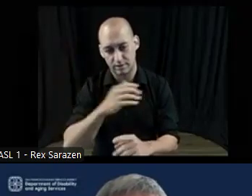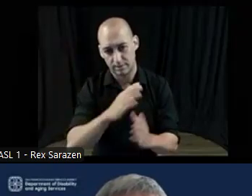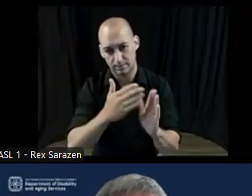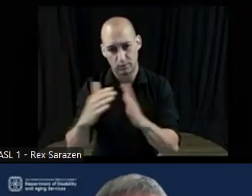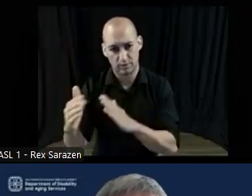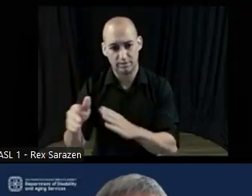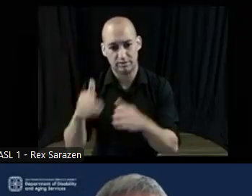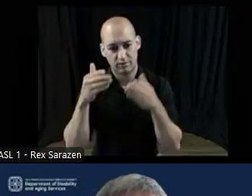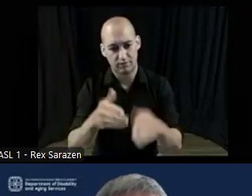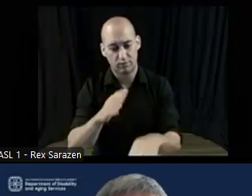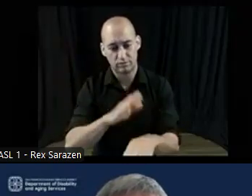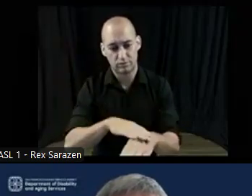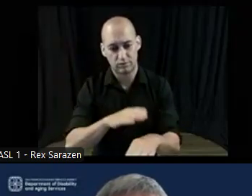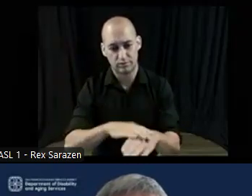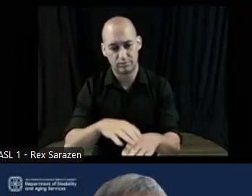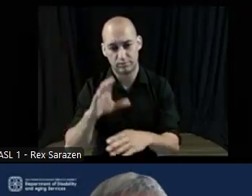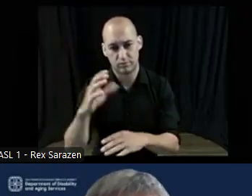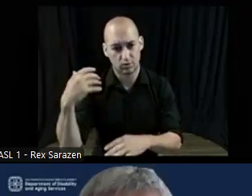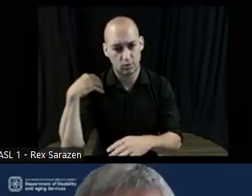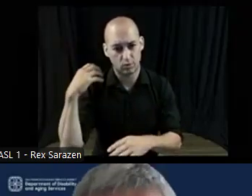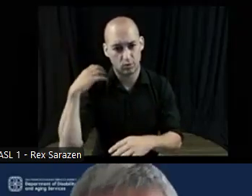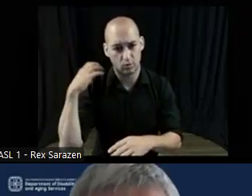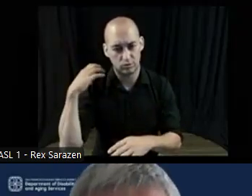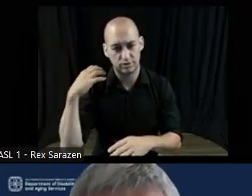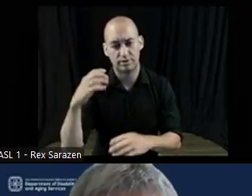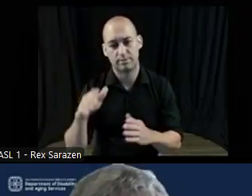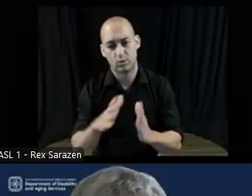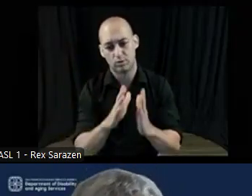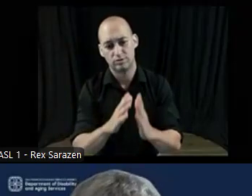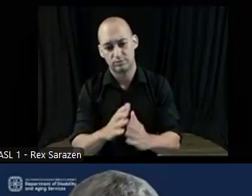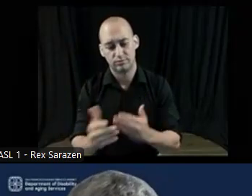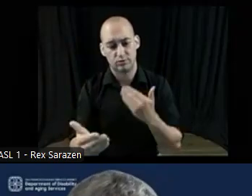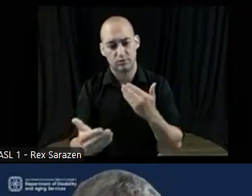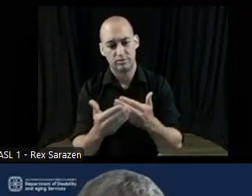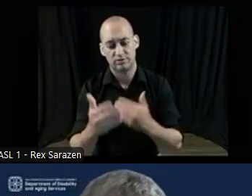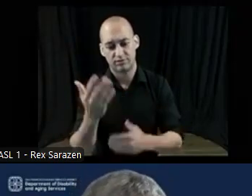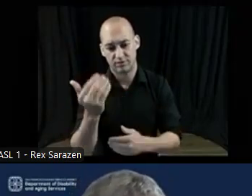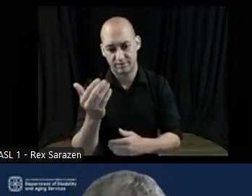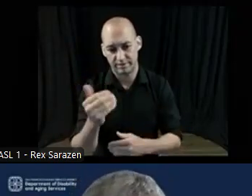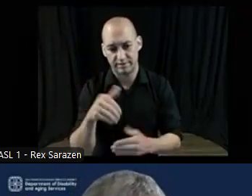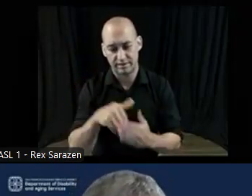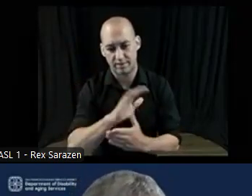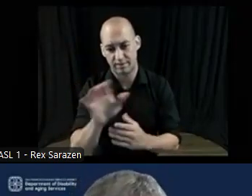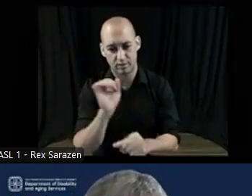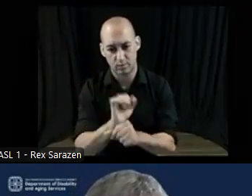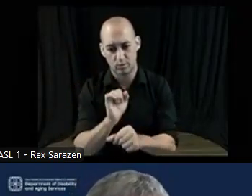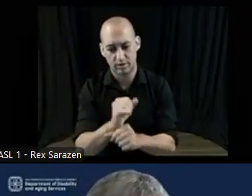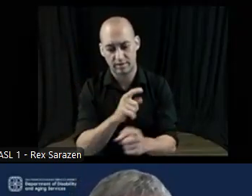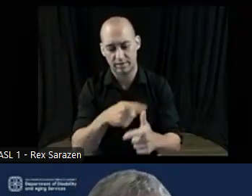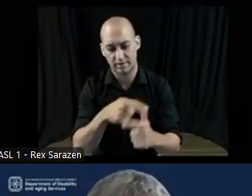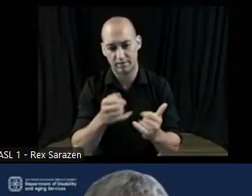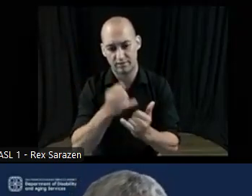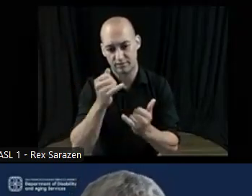focused coaching approach, and will reach about 50 individuals in their work. And then finally, there is